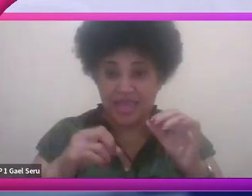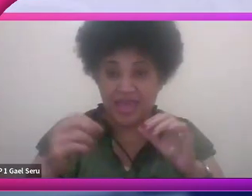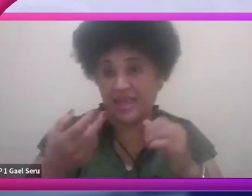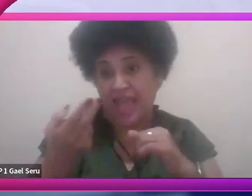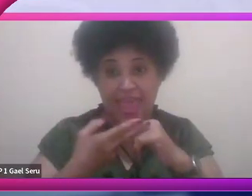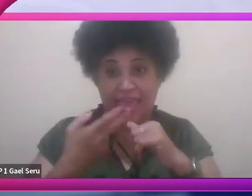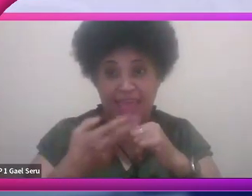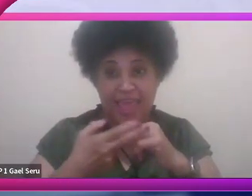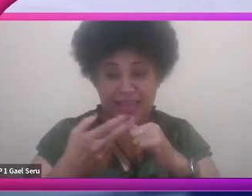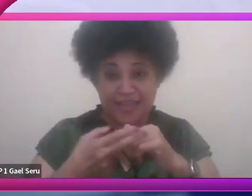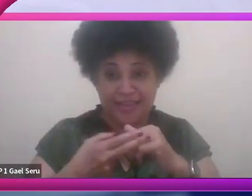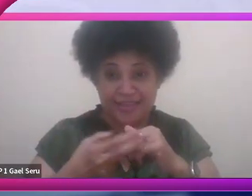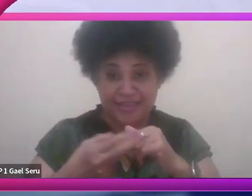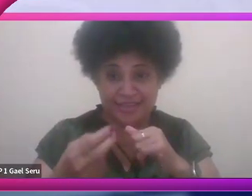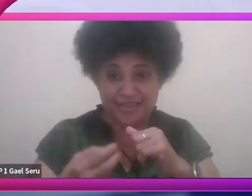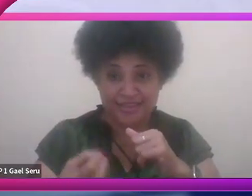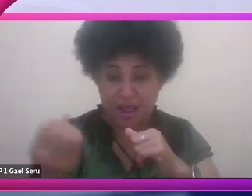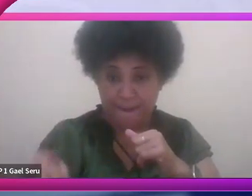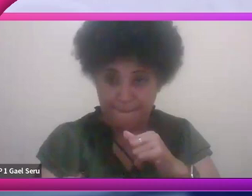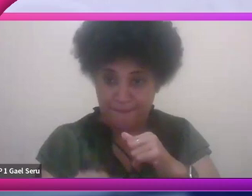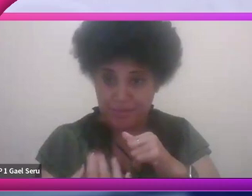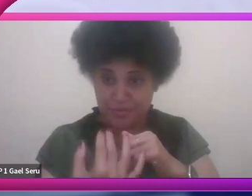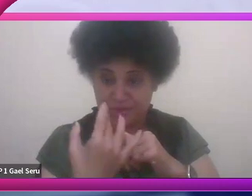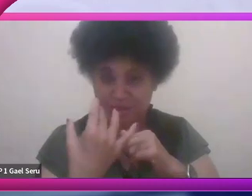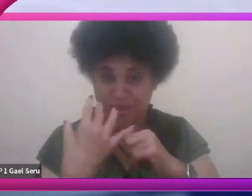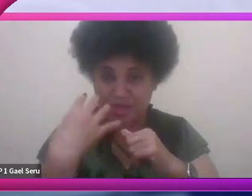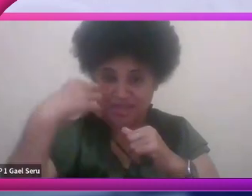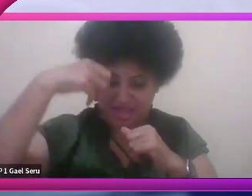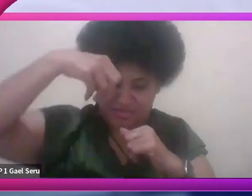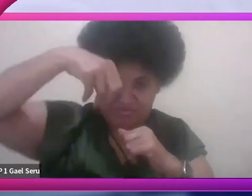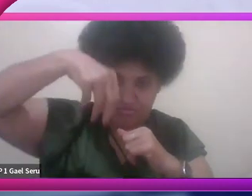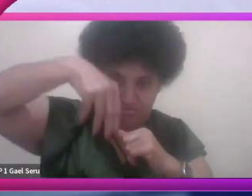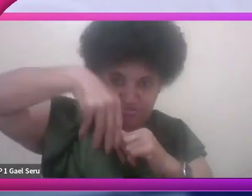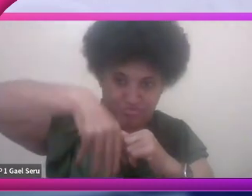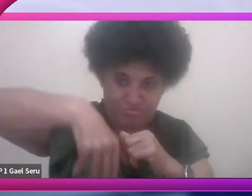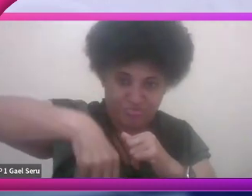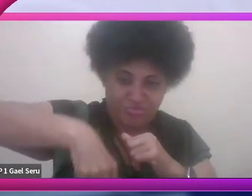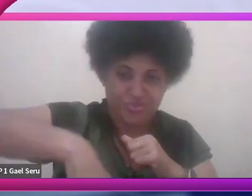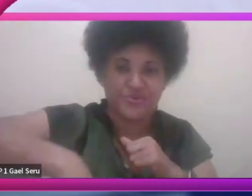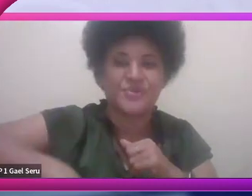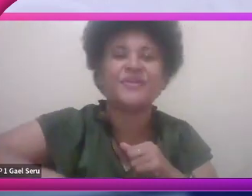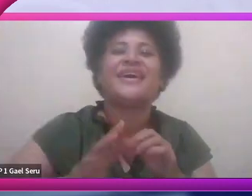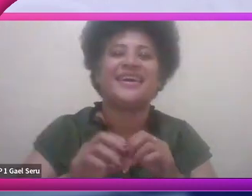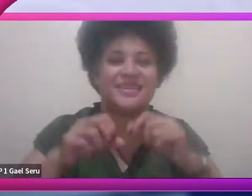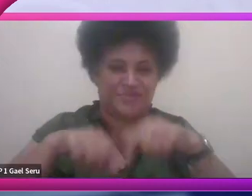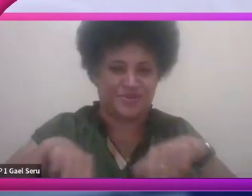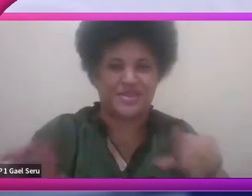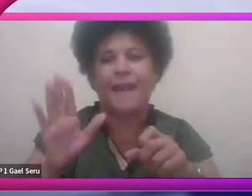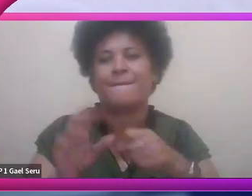form eggs, then they will drop down, shading as the a